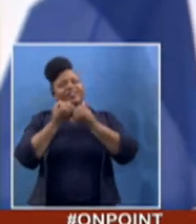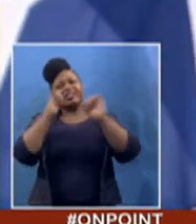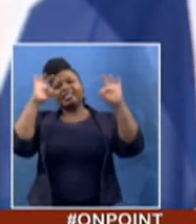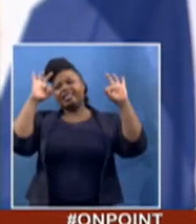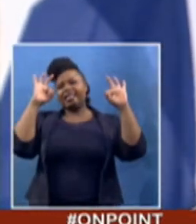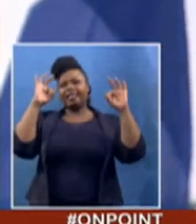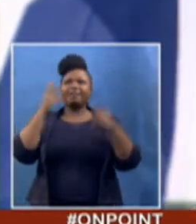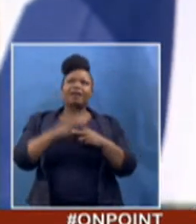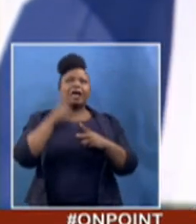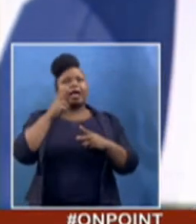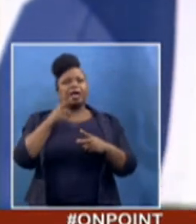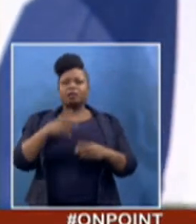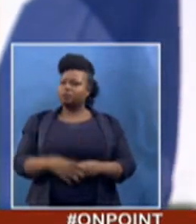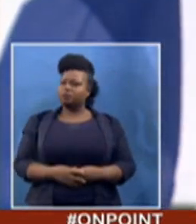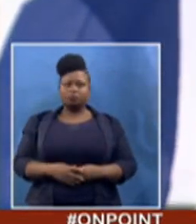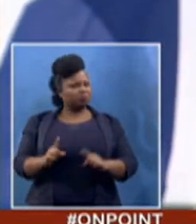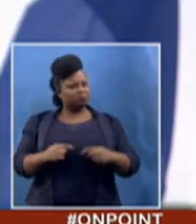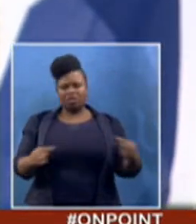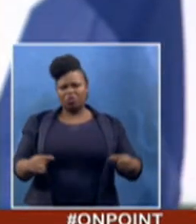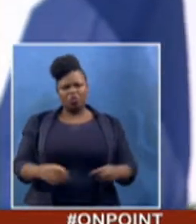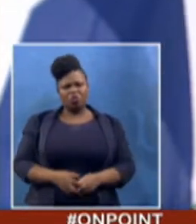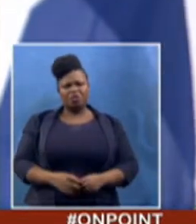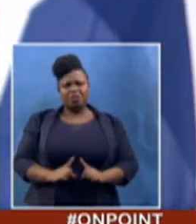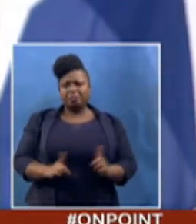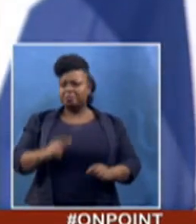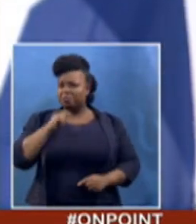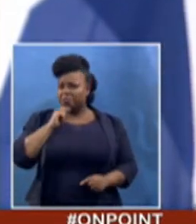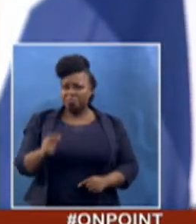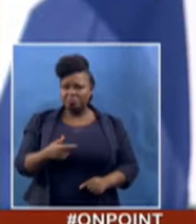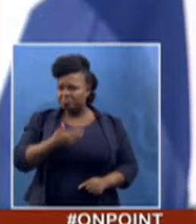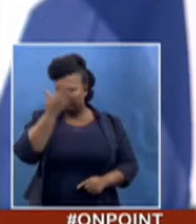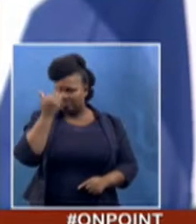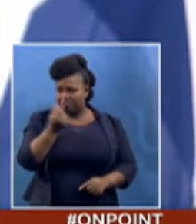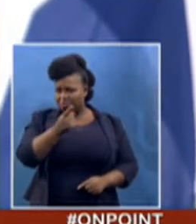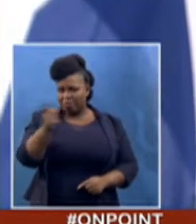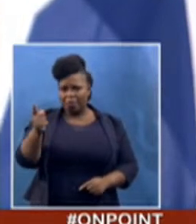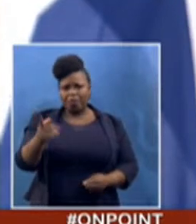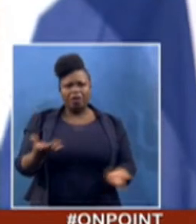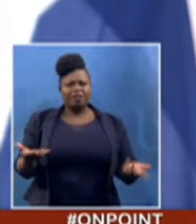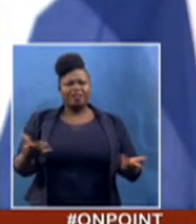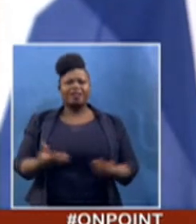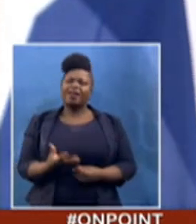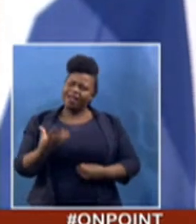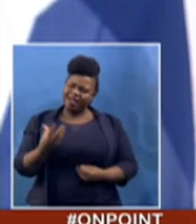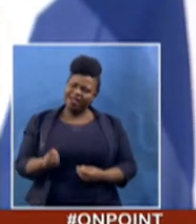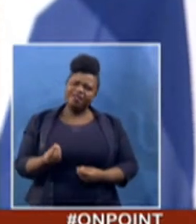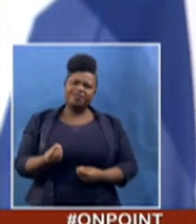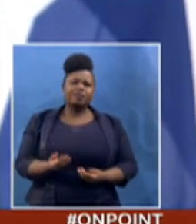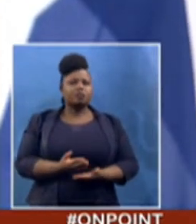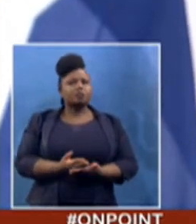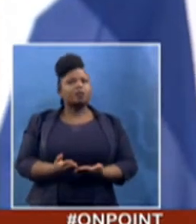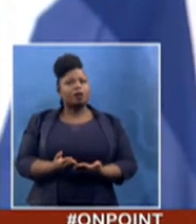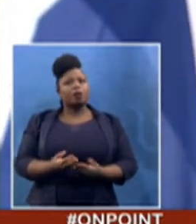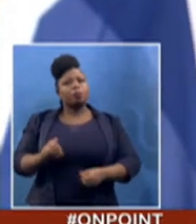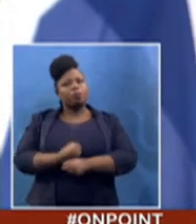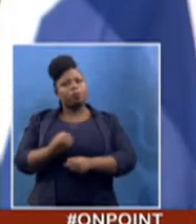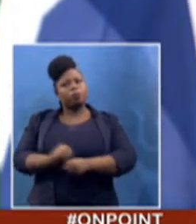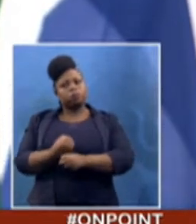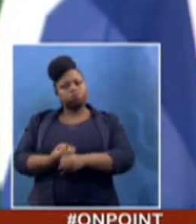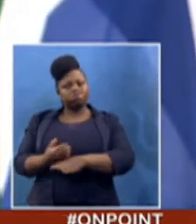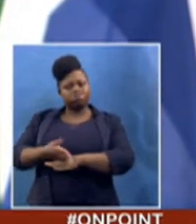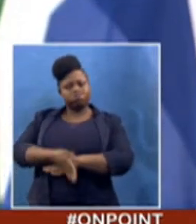at last, without knowing and acknowledging that there is still a lot of work we need to